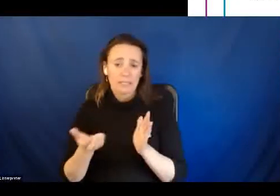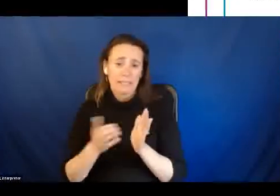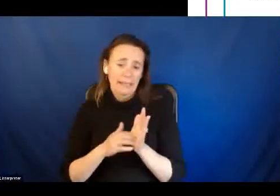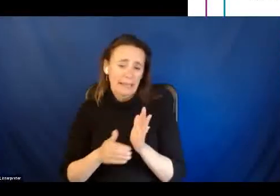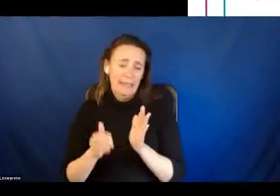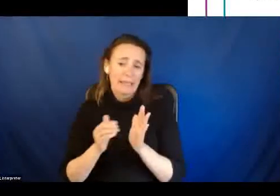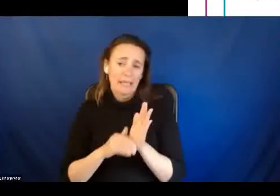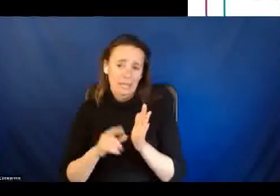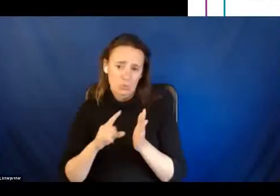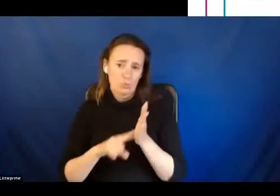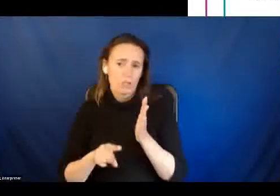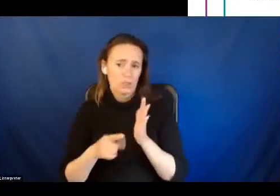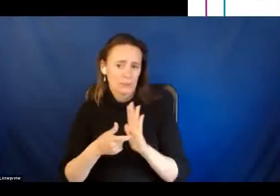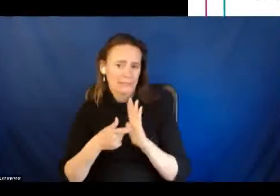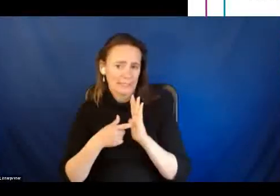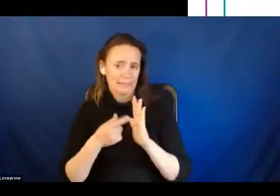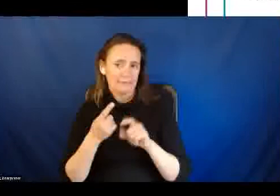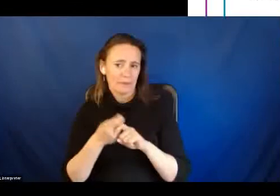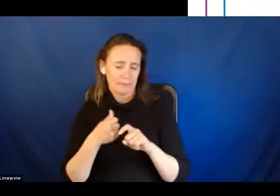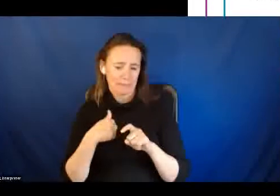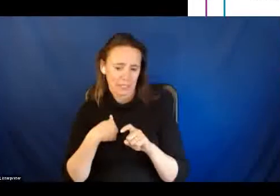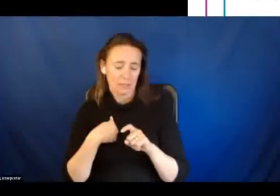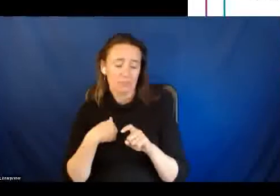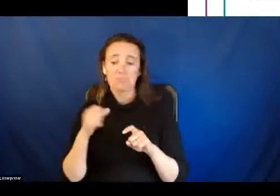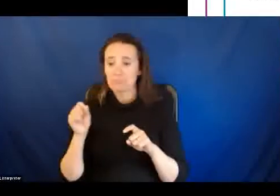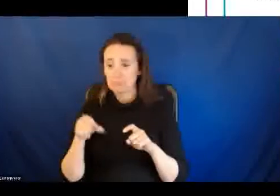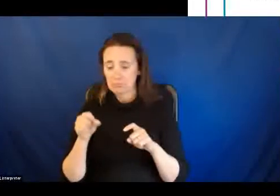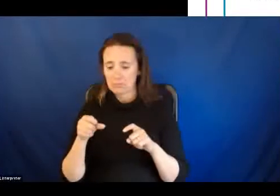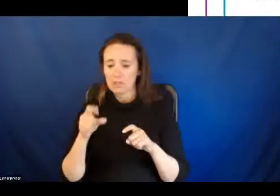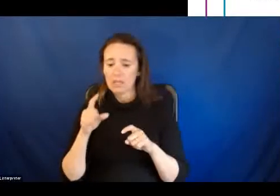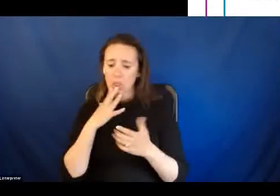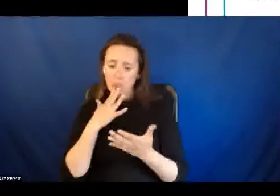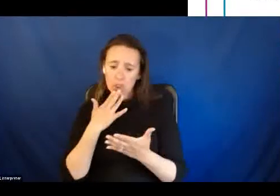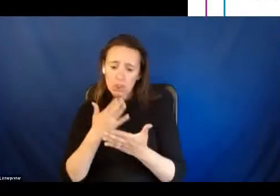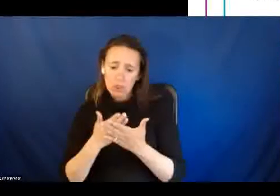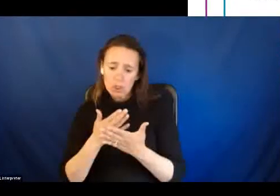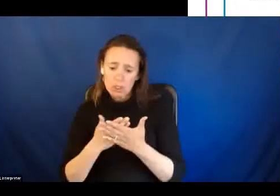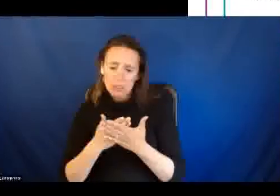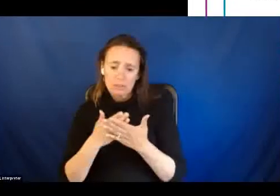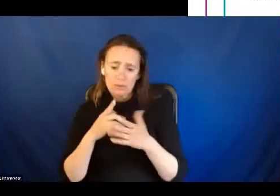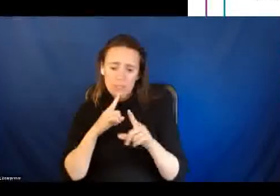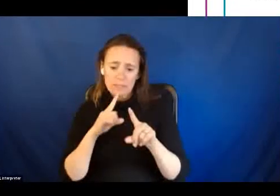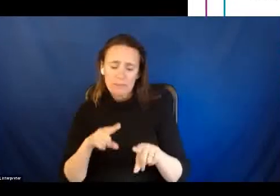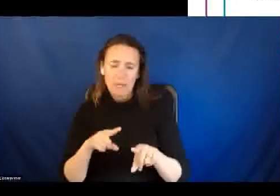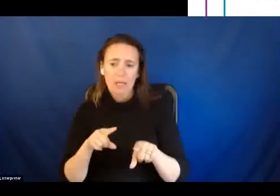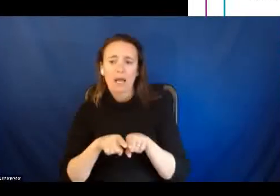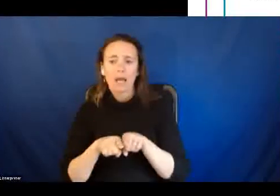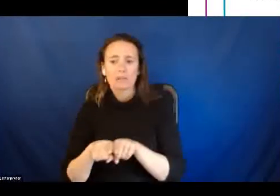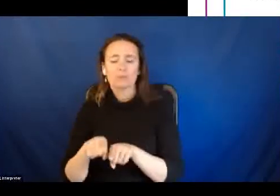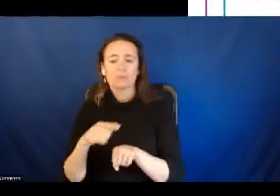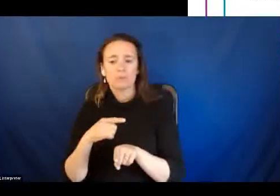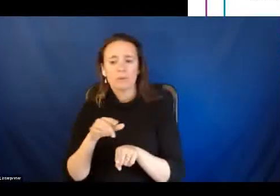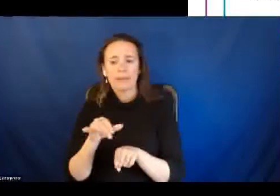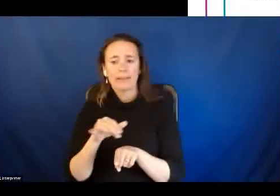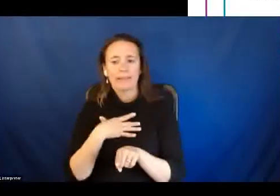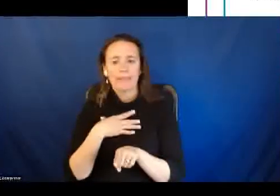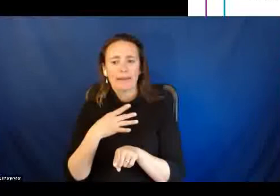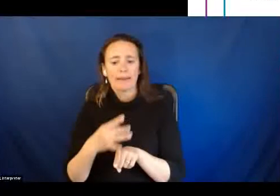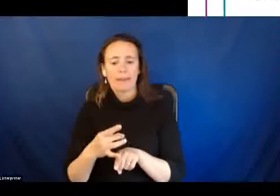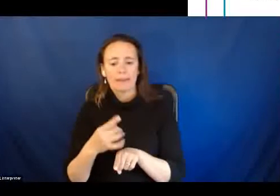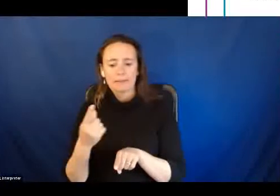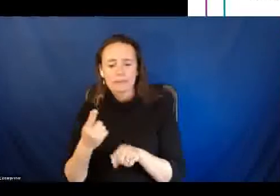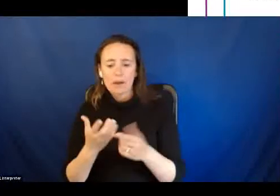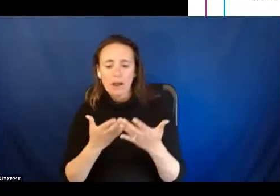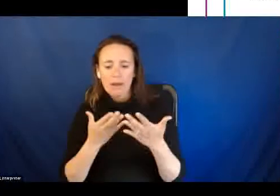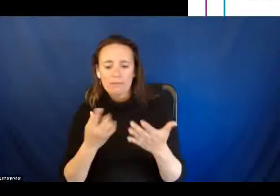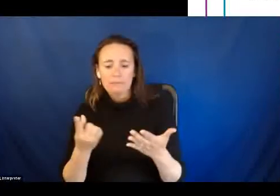me? Yeah, so I think those are all really great responses. I also like that someone offered something that might